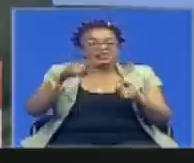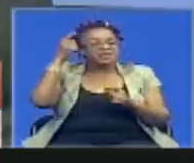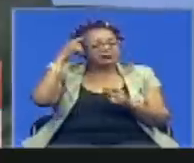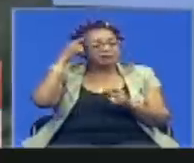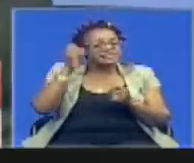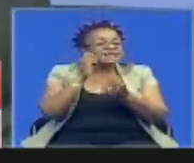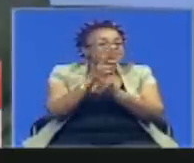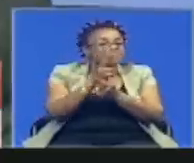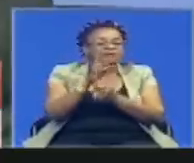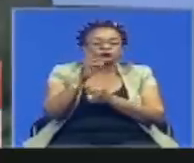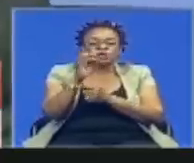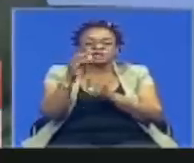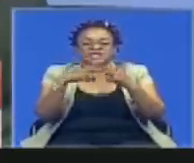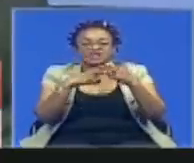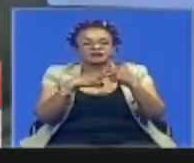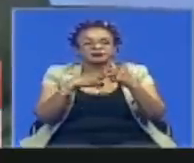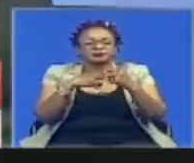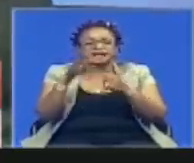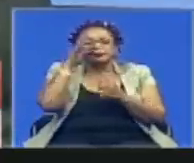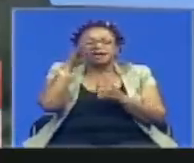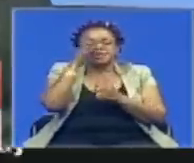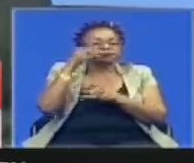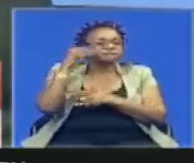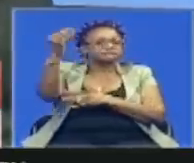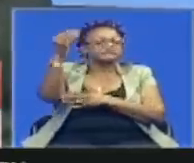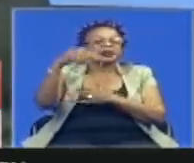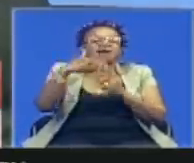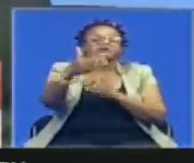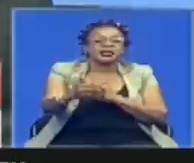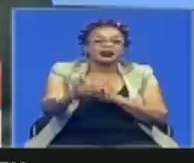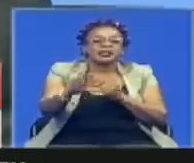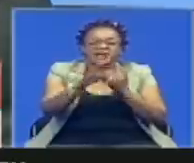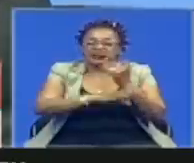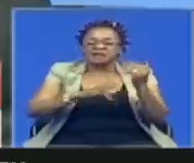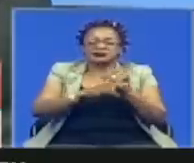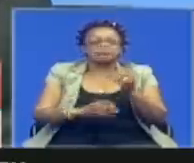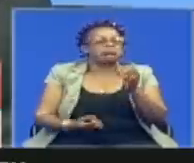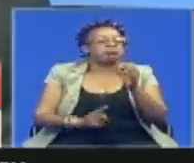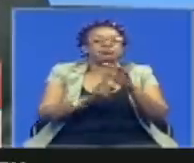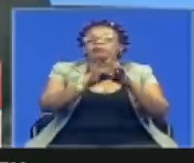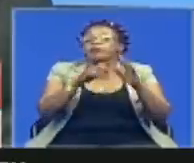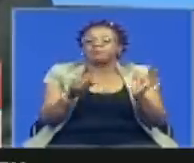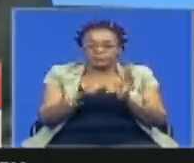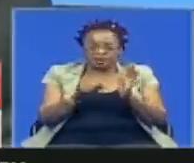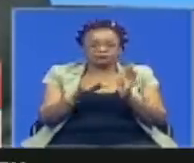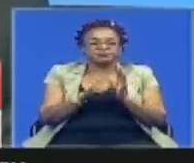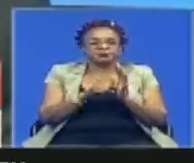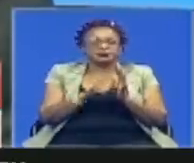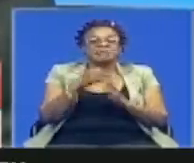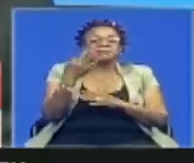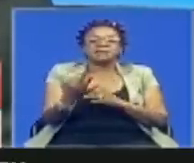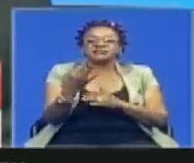2007, Honorable Mwai Kibaki was sworn in, but thereafter, the country engulfed into flames, and by March, they